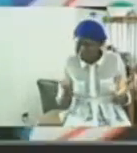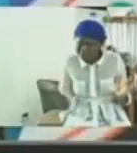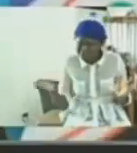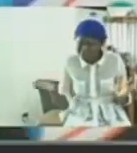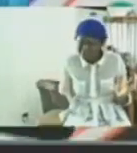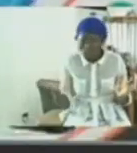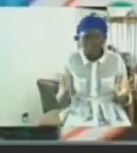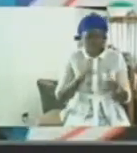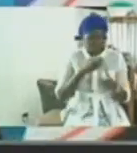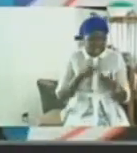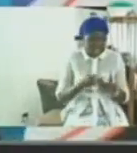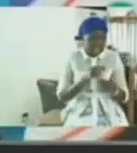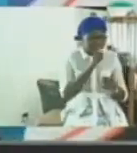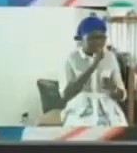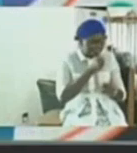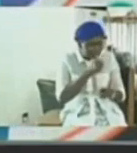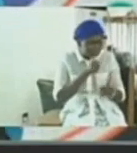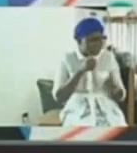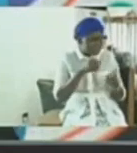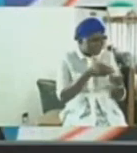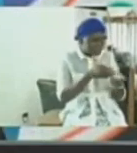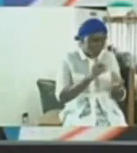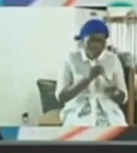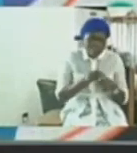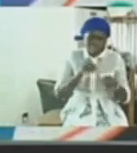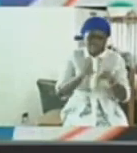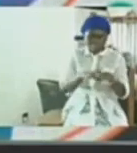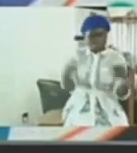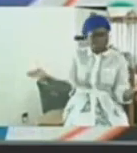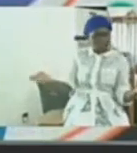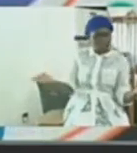Whether in secret or in open? Never.